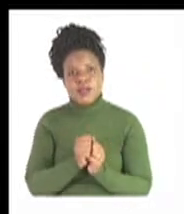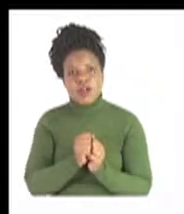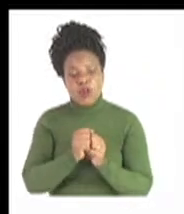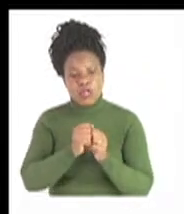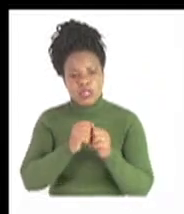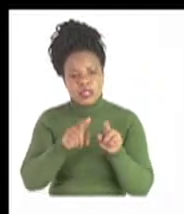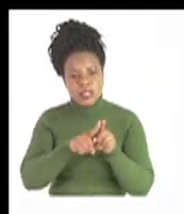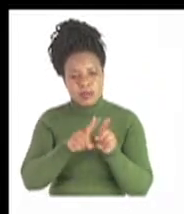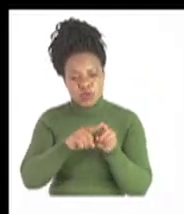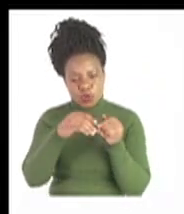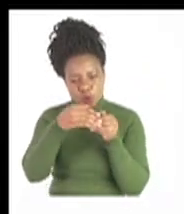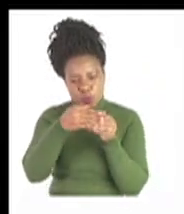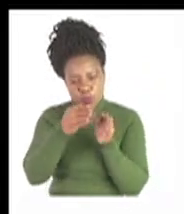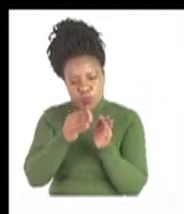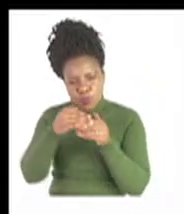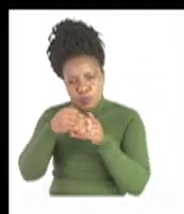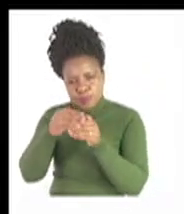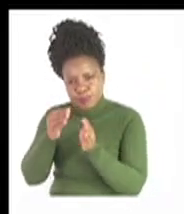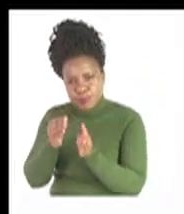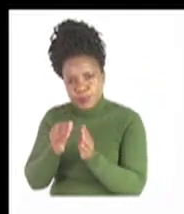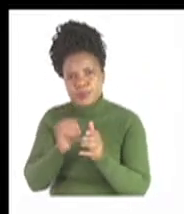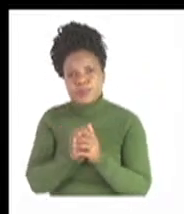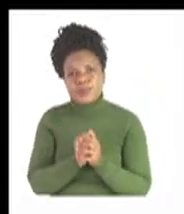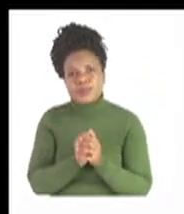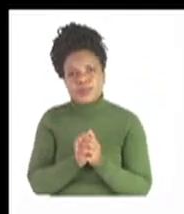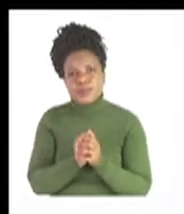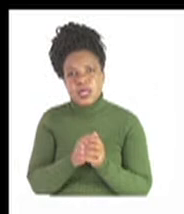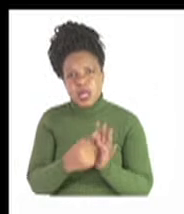blocks or